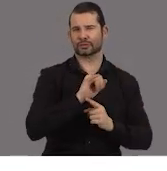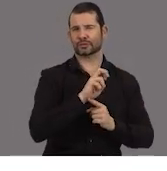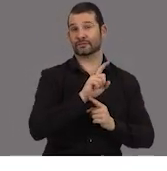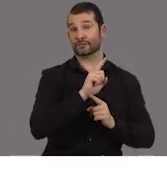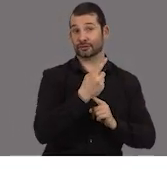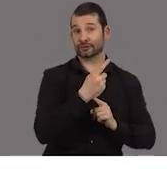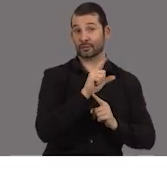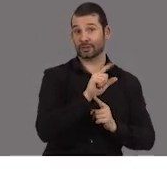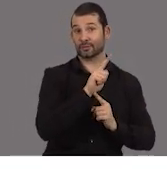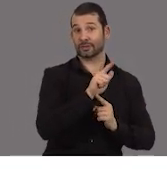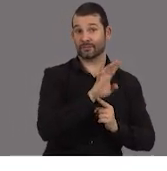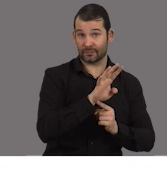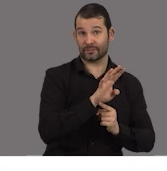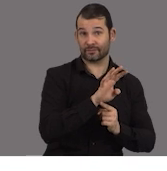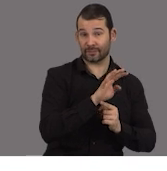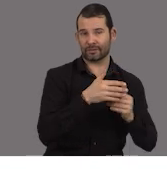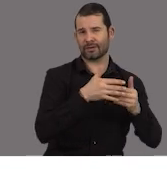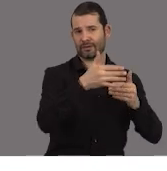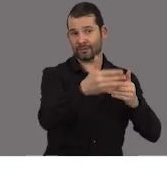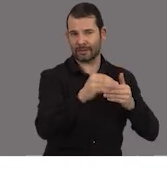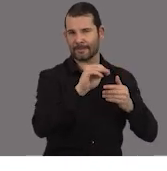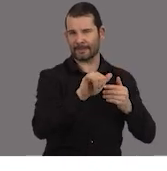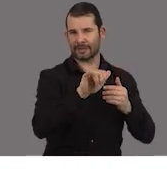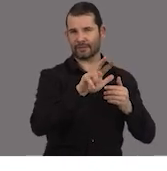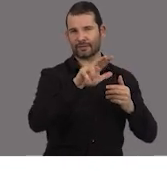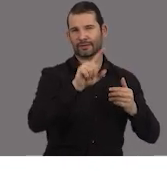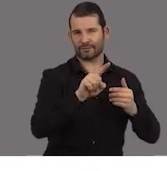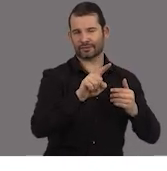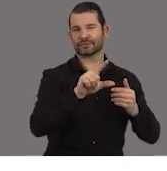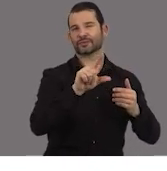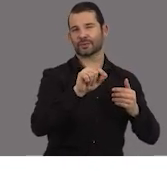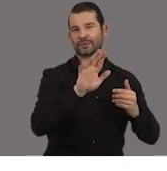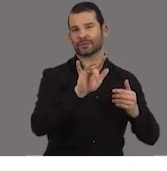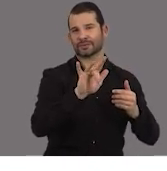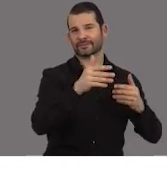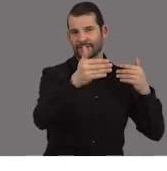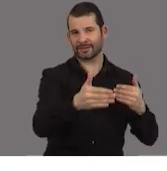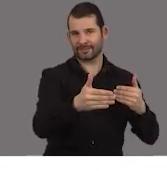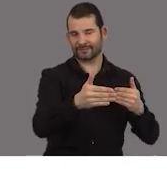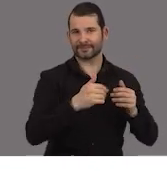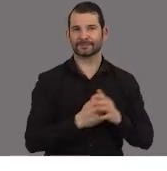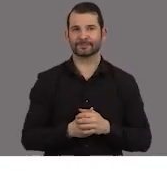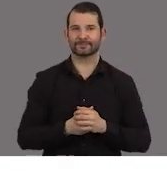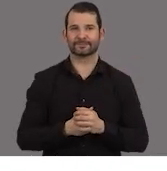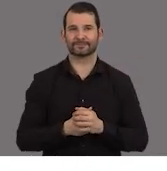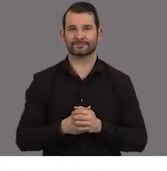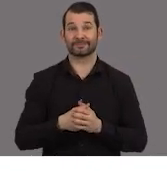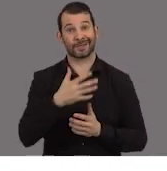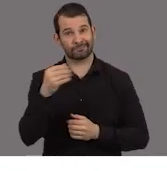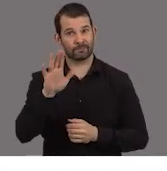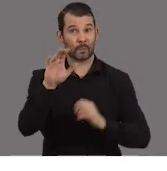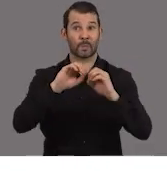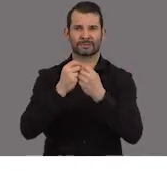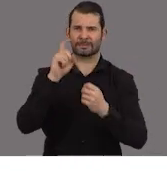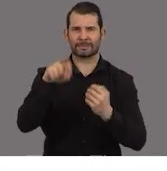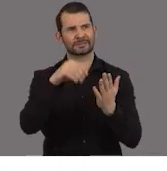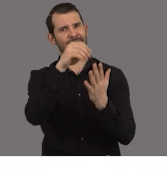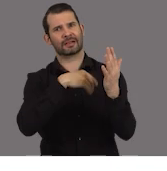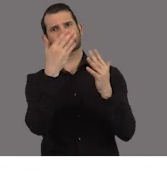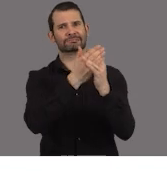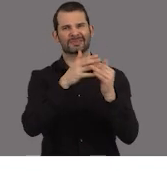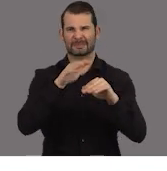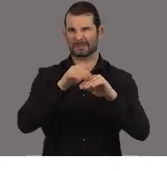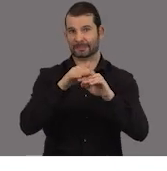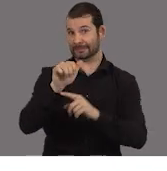1st, 2024 to May 31st, 2025. And your organization must file